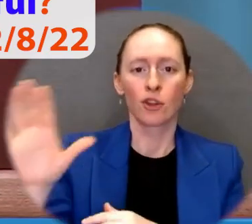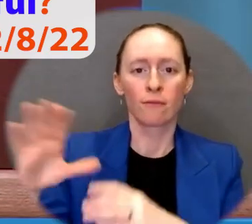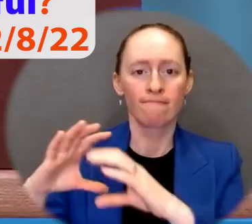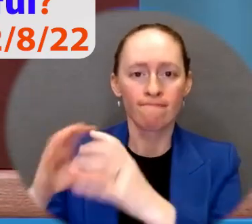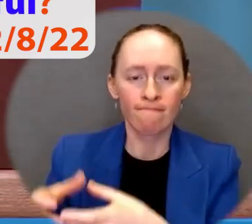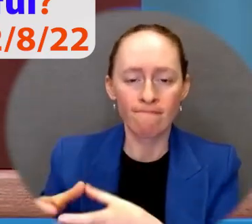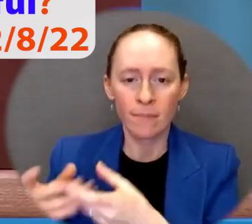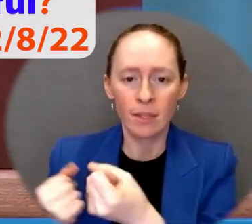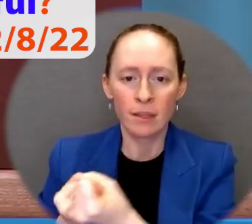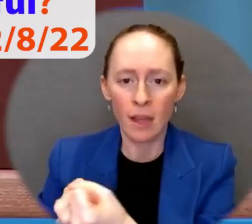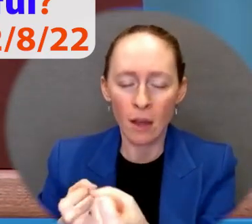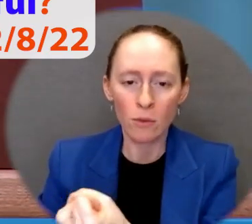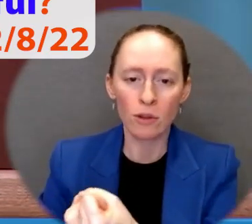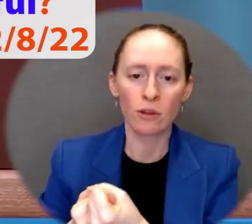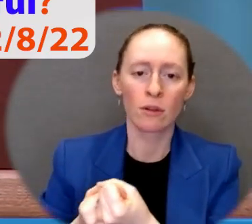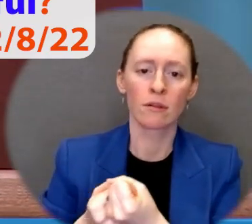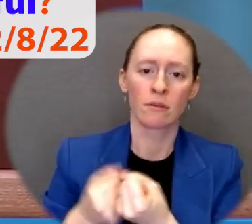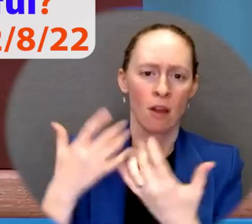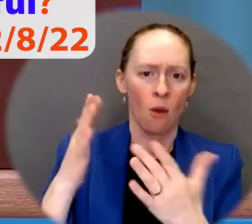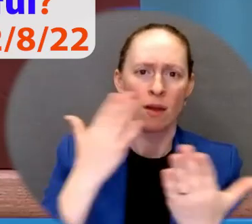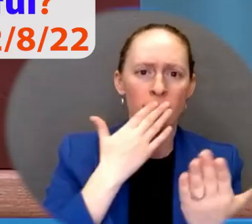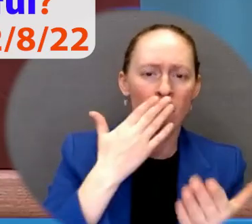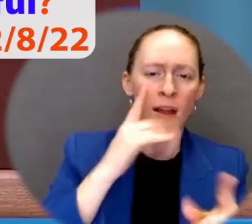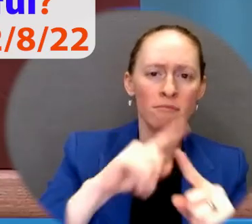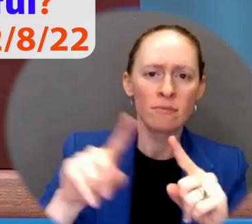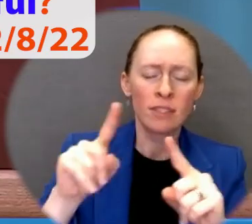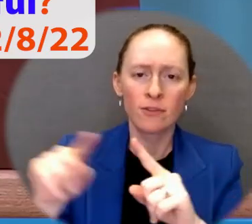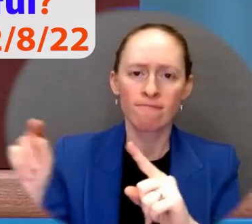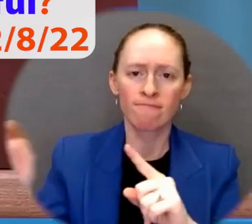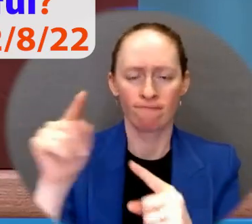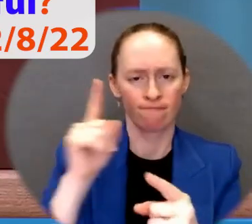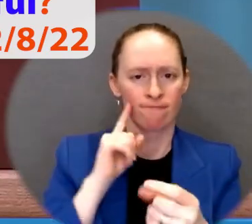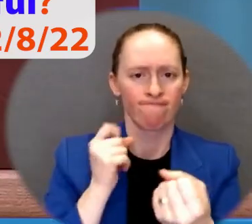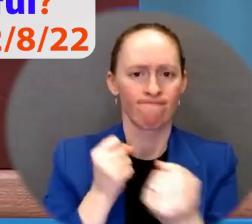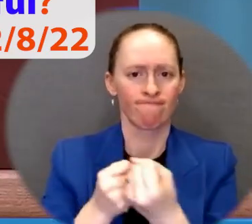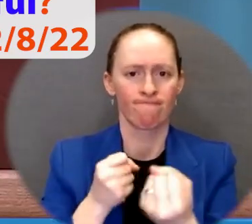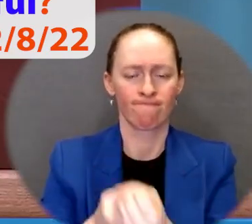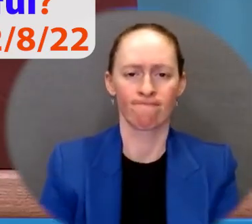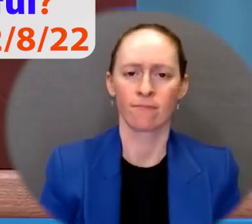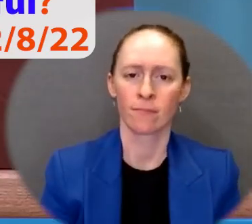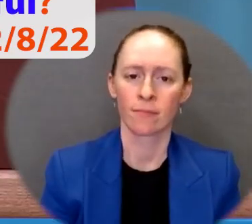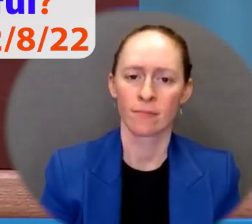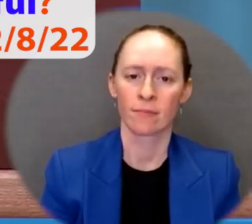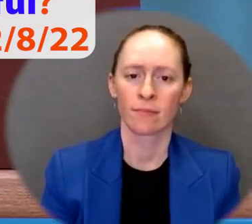applauded and thanked for their support. Does that matter? Of course that matters.